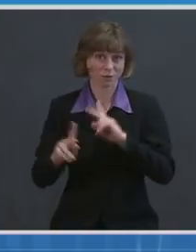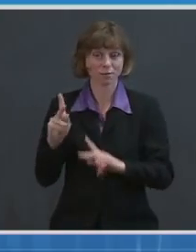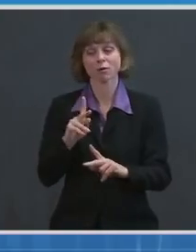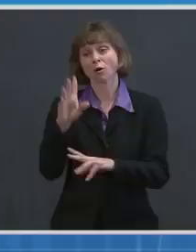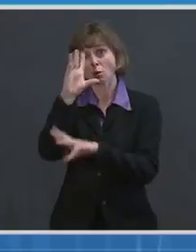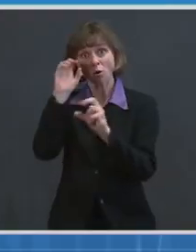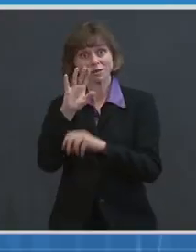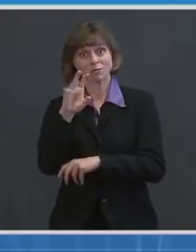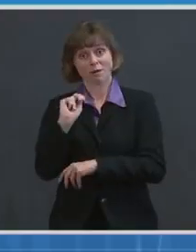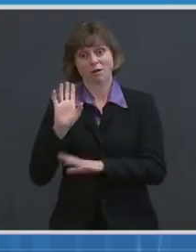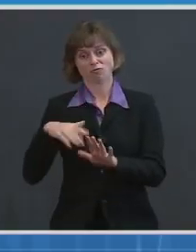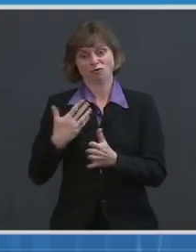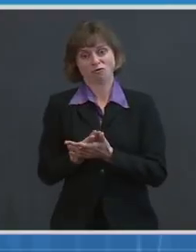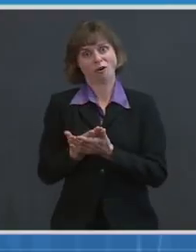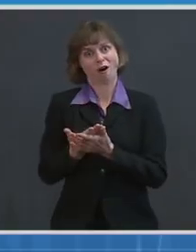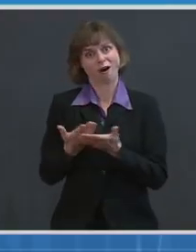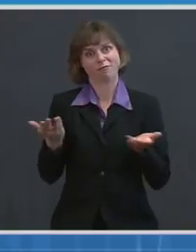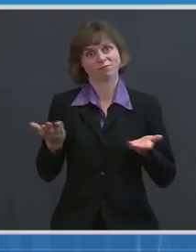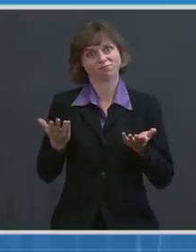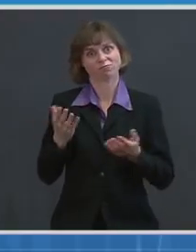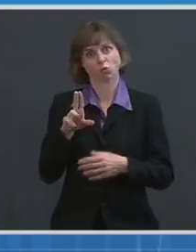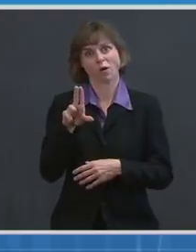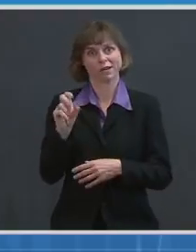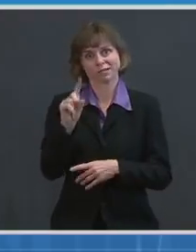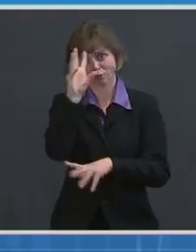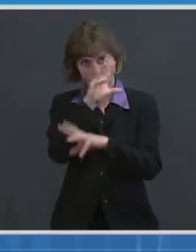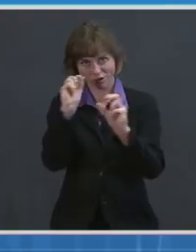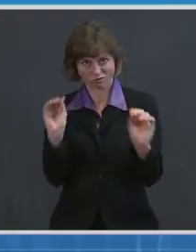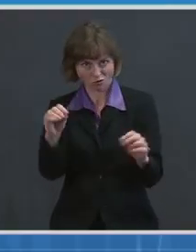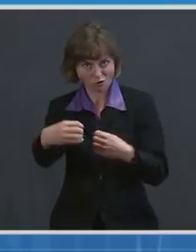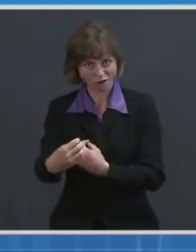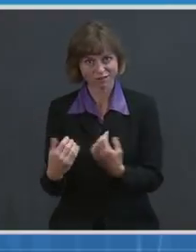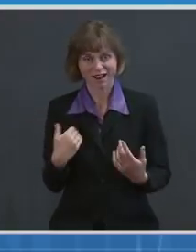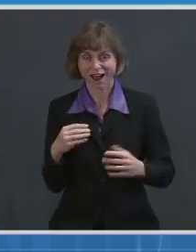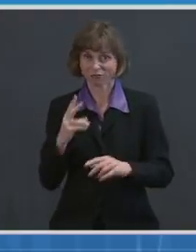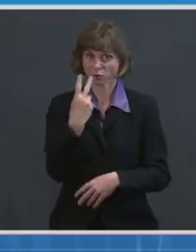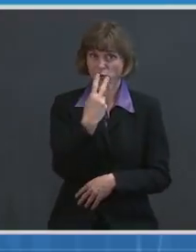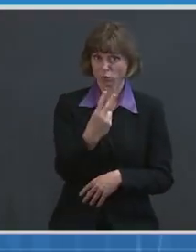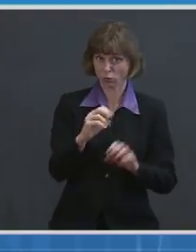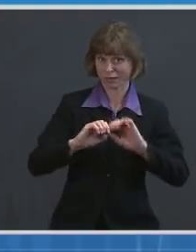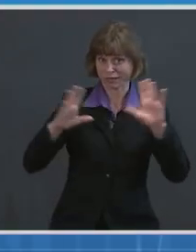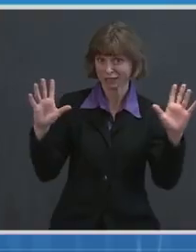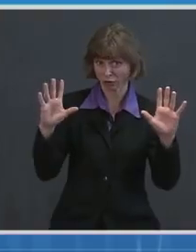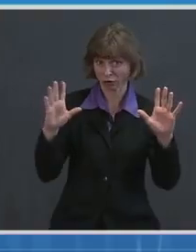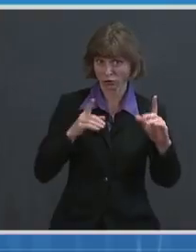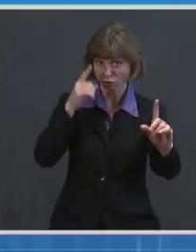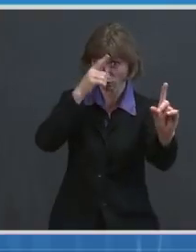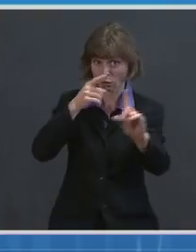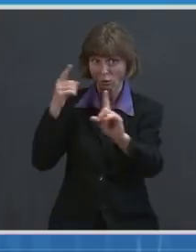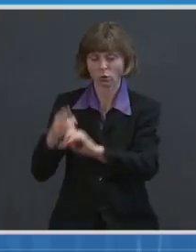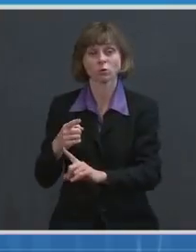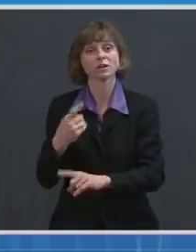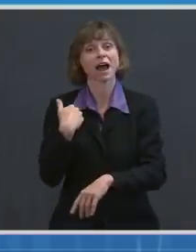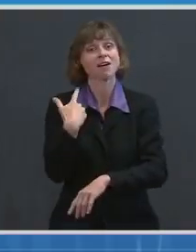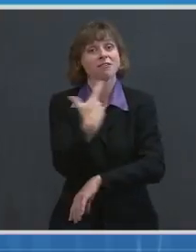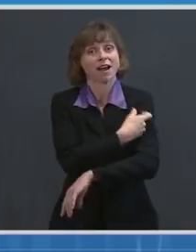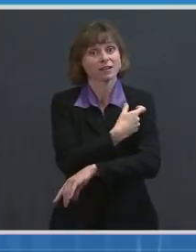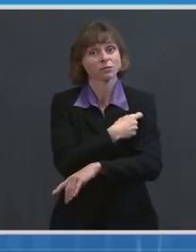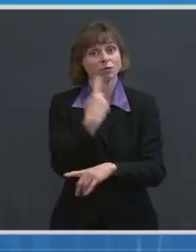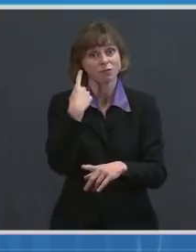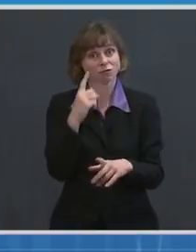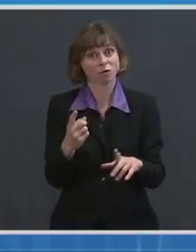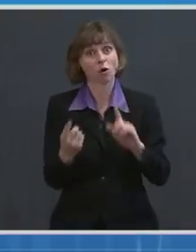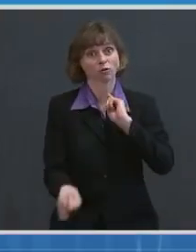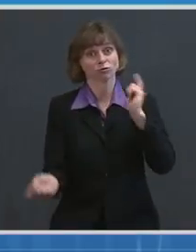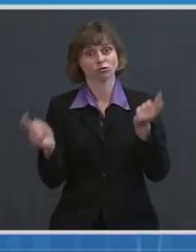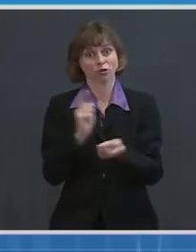with two clear immediate goals: mount a vaccination program to turn the tide on the pandemic, and pass a